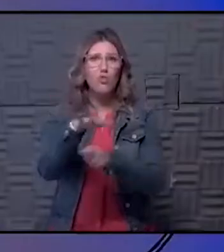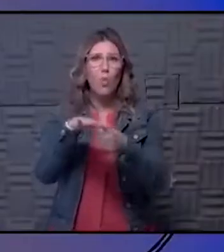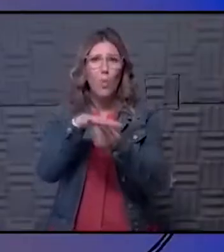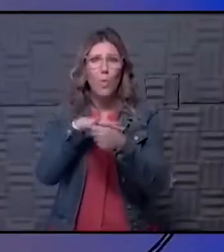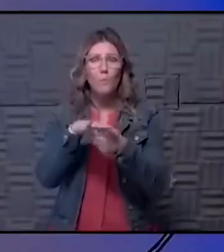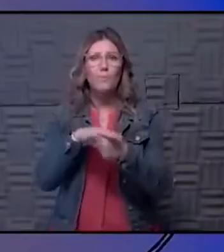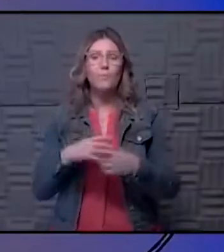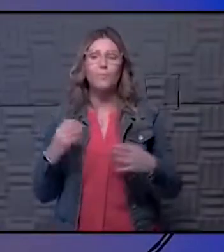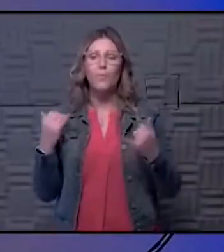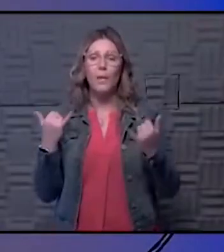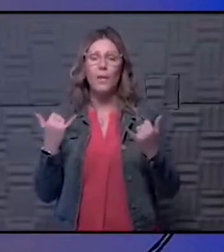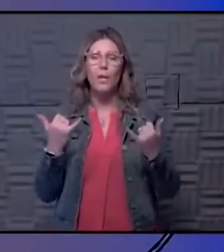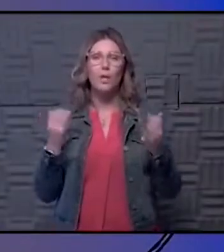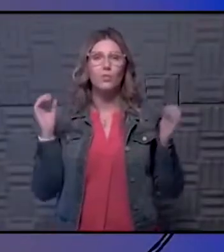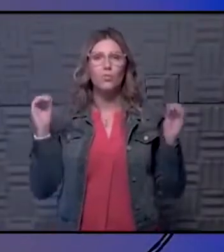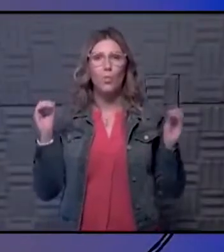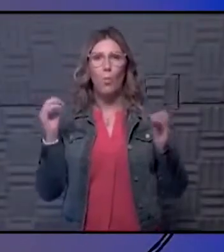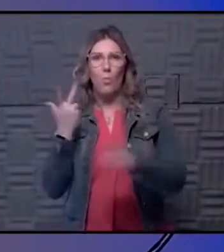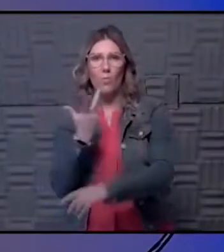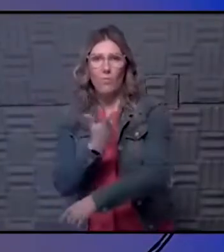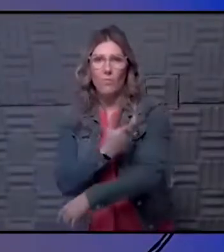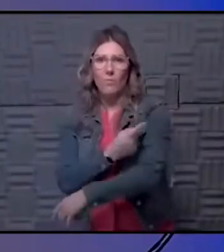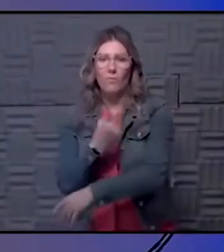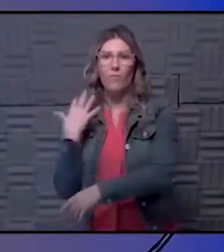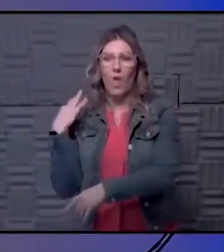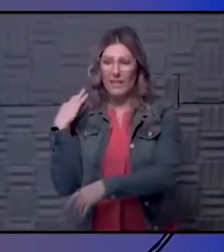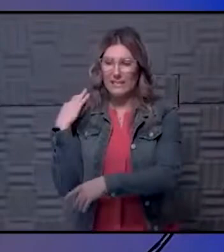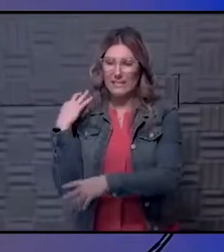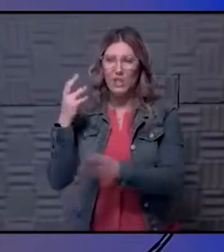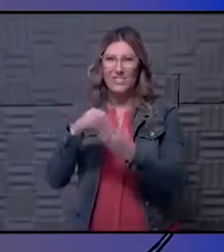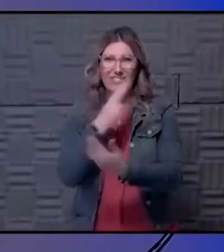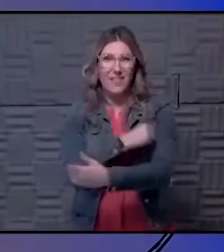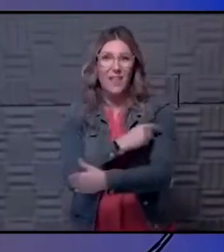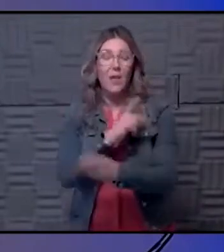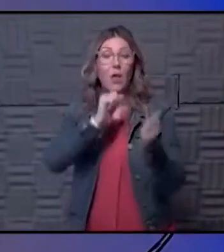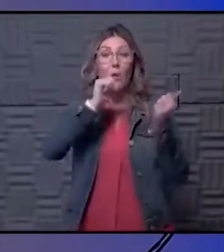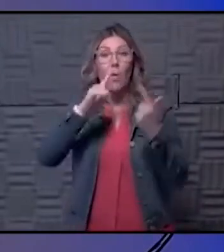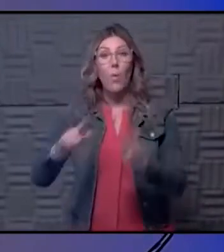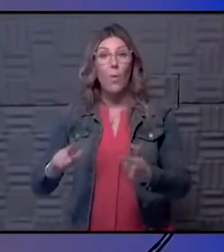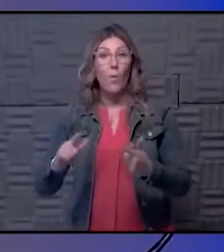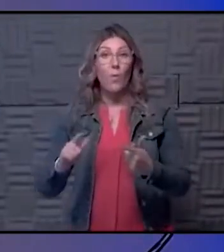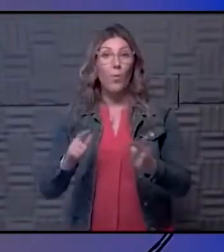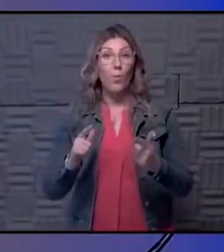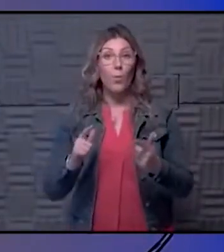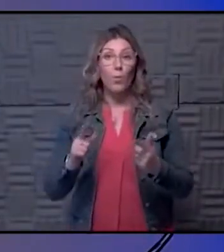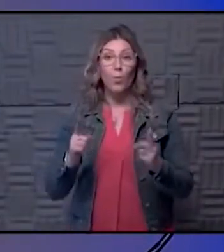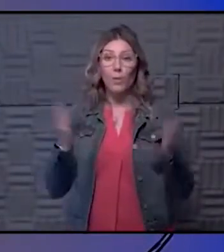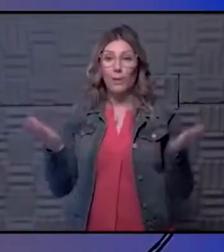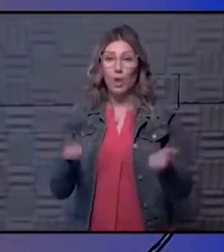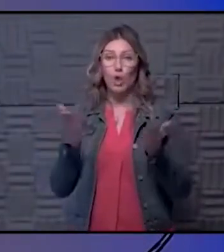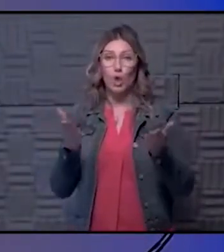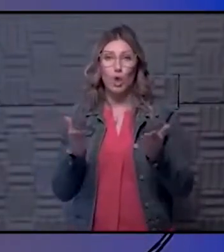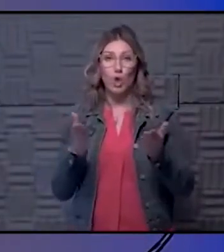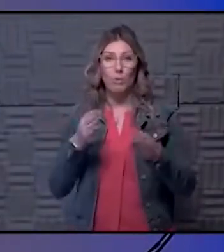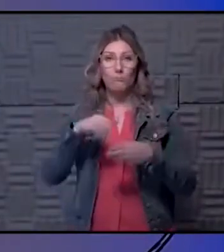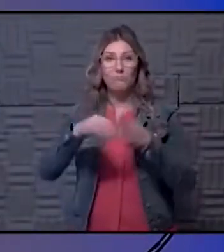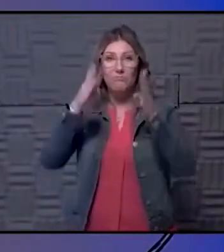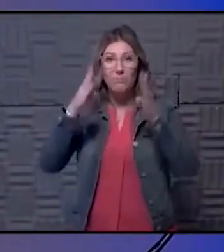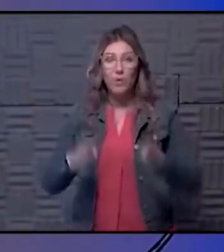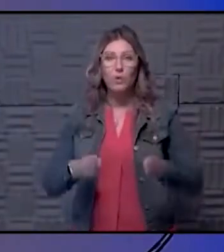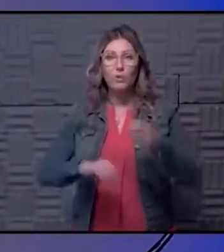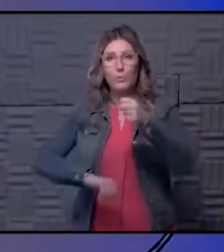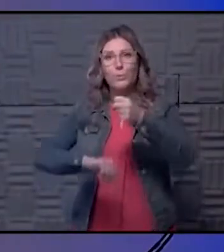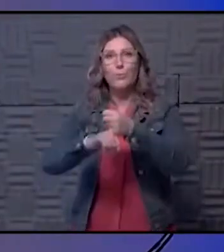now, we do not have any volunteers that are in the hospital. All of our volunteers who are coming in person are supporting the